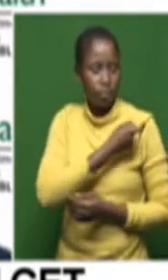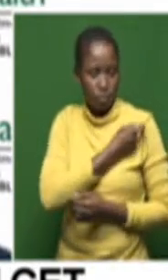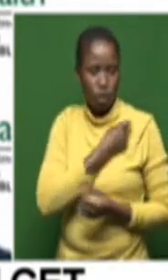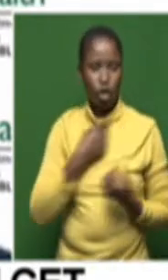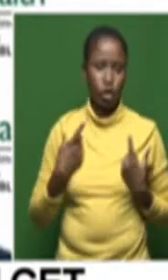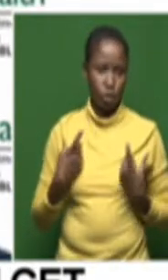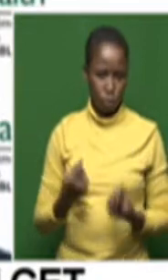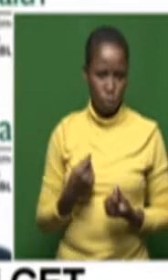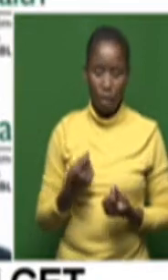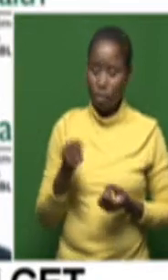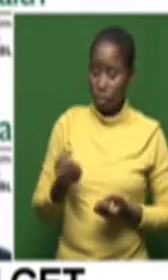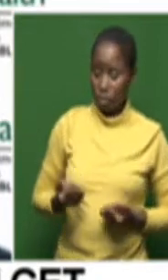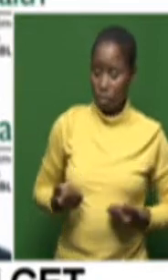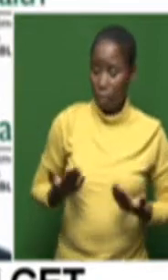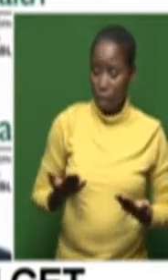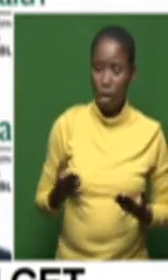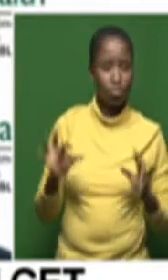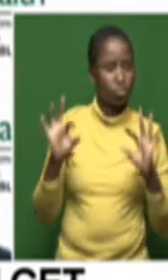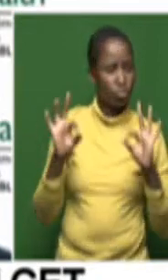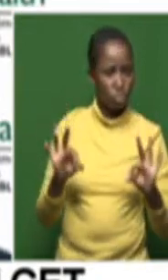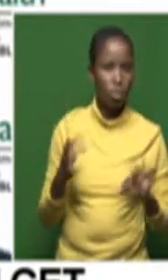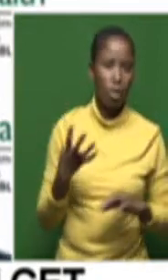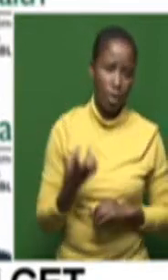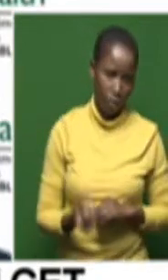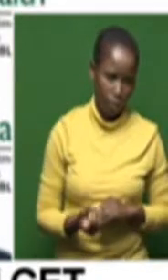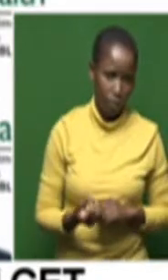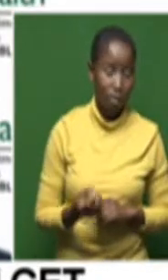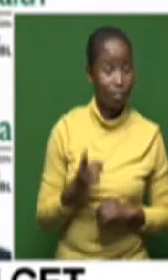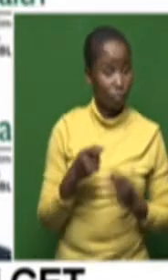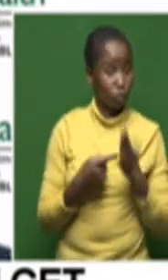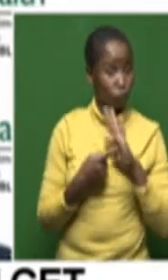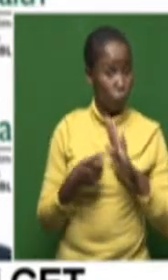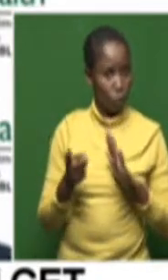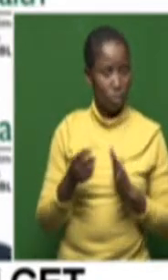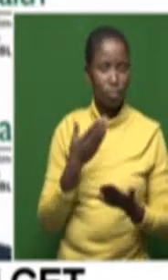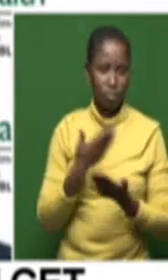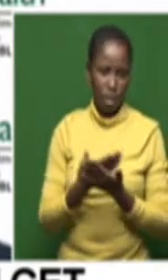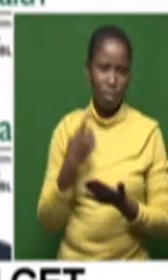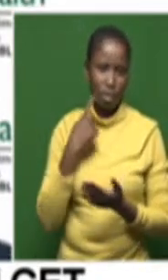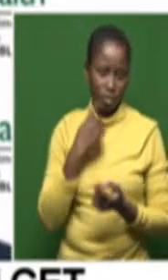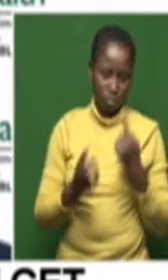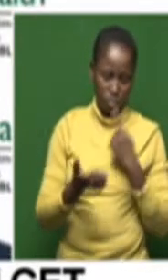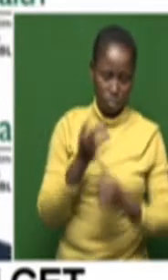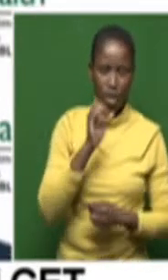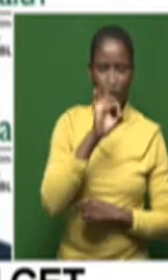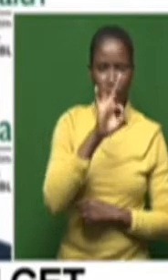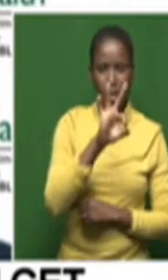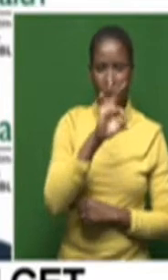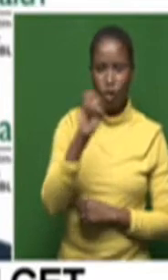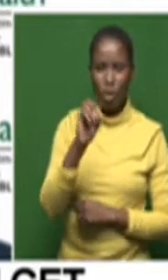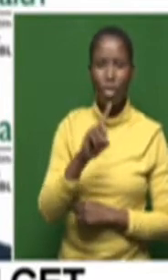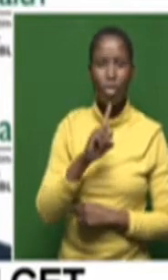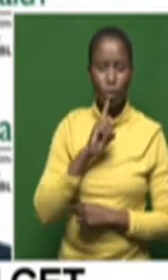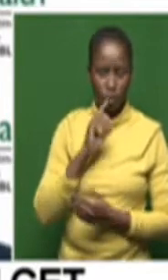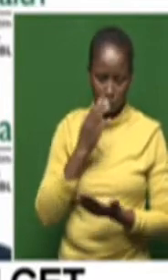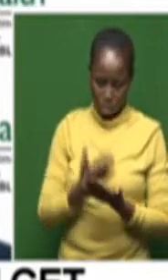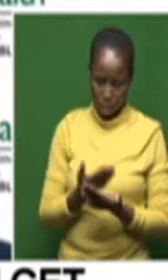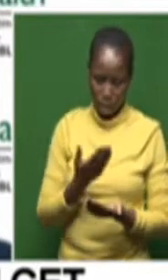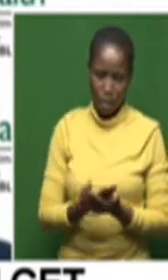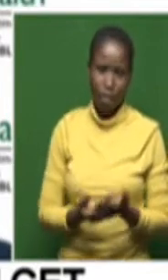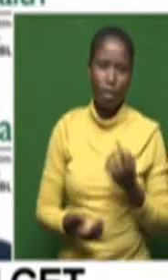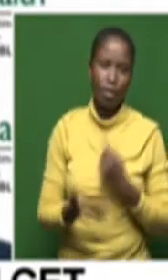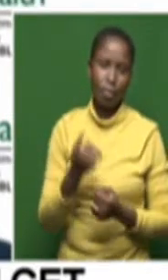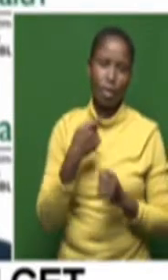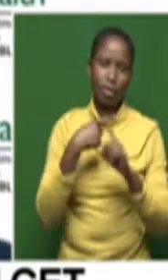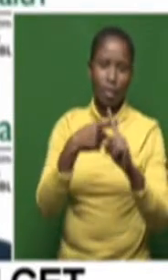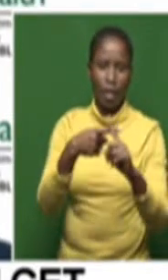necessary supplies. It shows that indeed we can even reach the 300,000 daily vaccination target, which